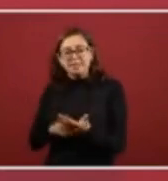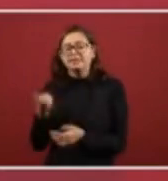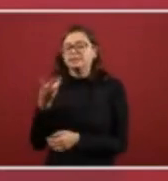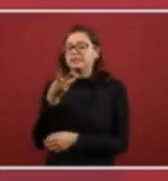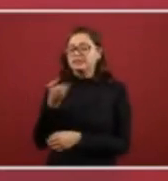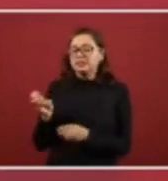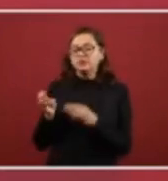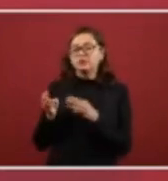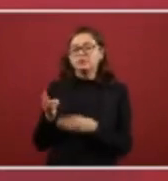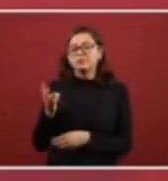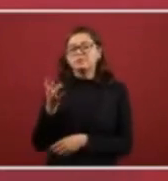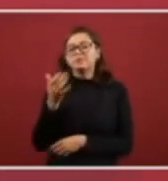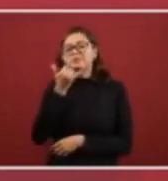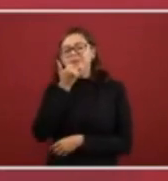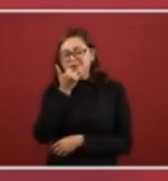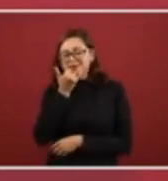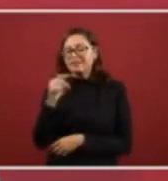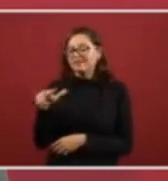he has a quinta of